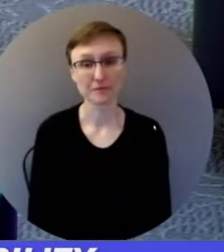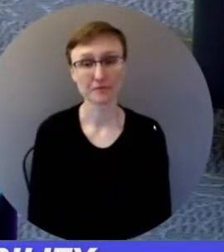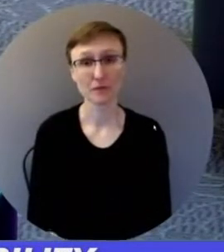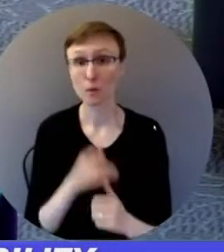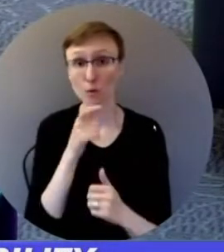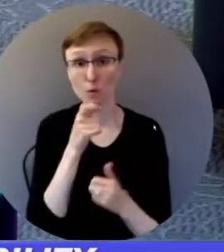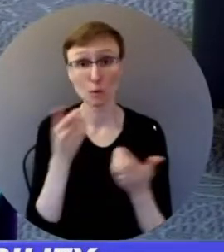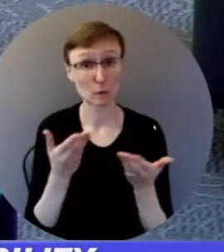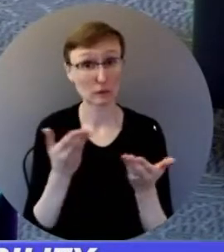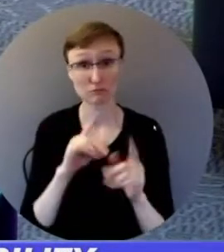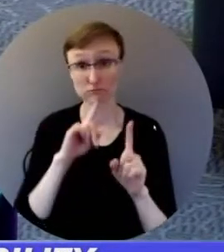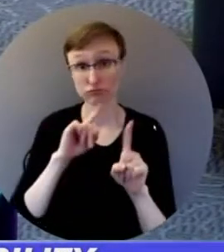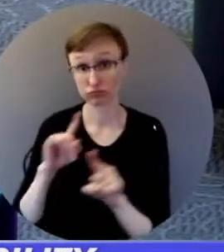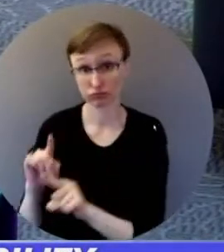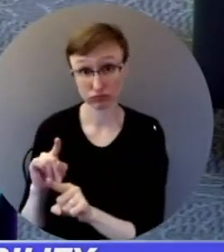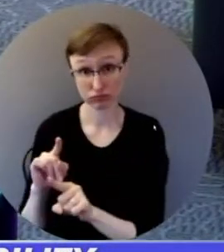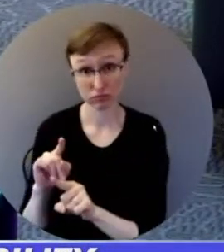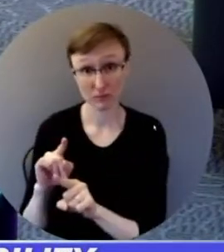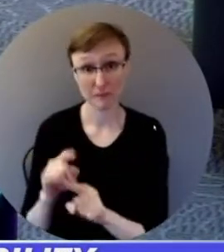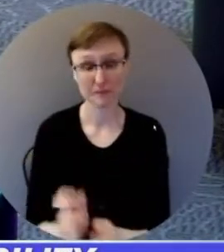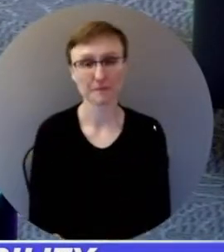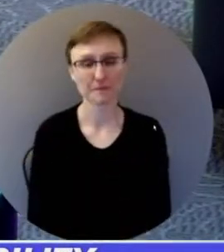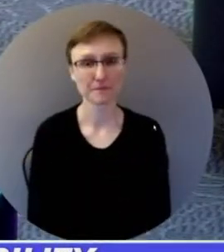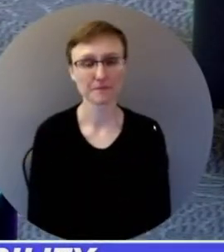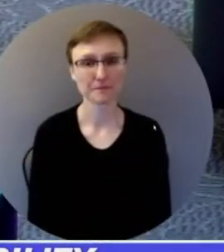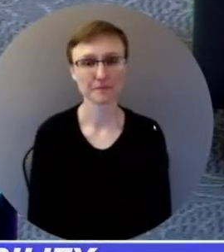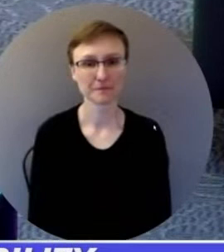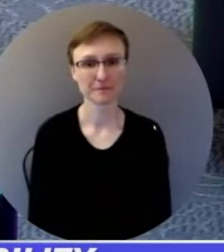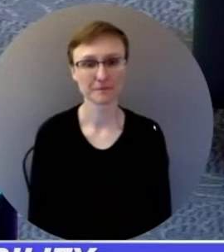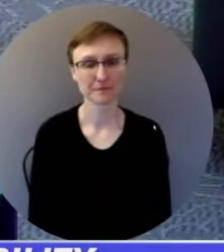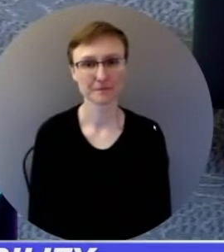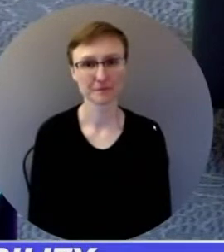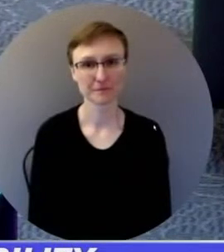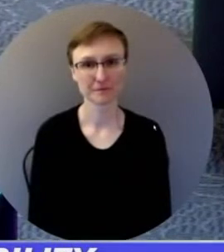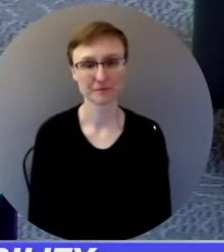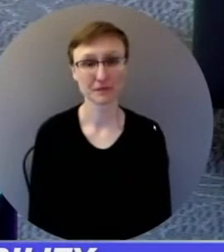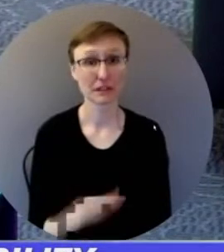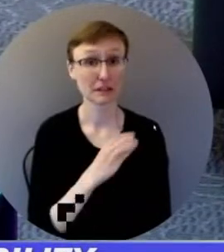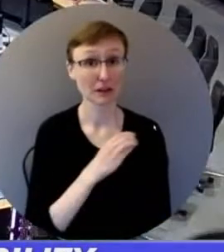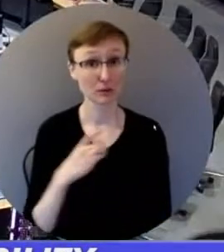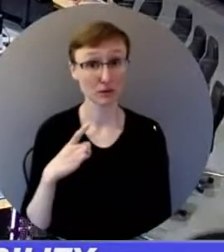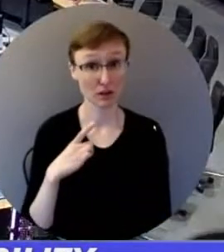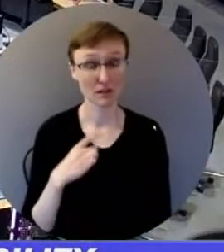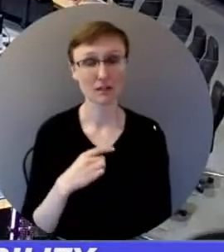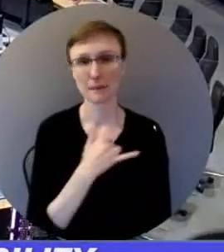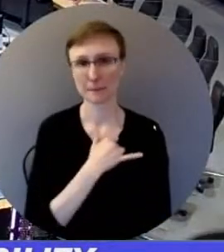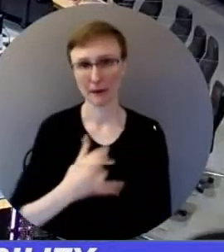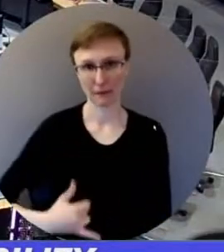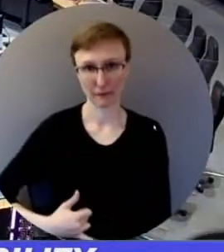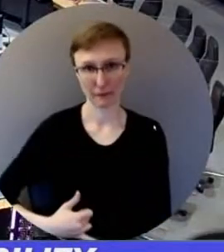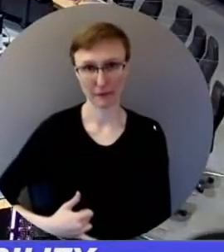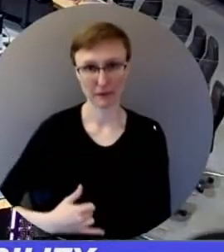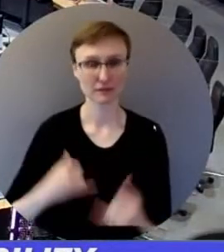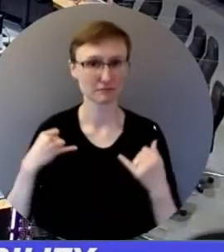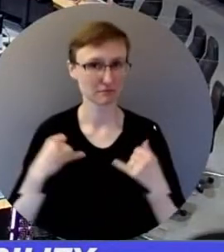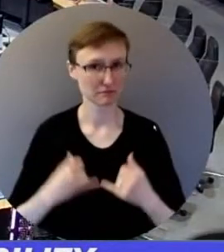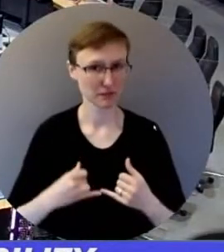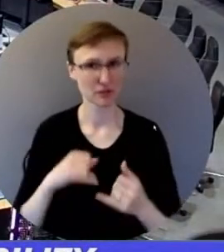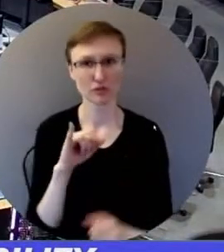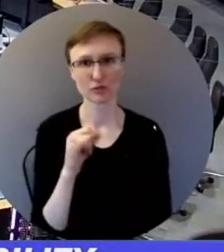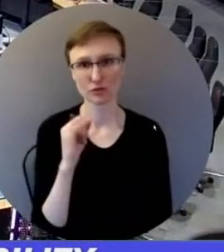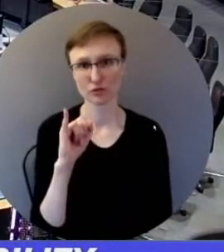pour répondre aux questions des médias nous accueillons in Council Chambers, Mayor Le Maire Jim Watson,